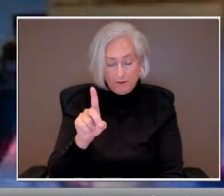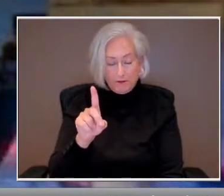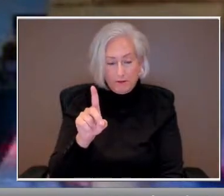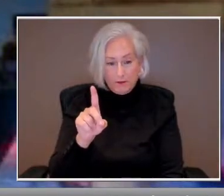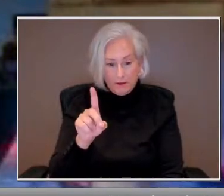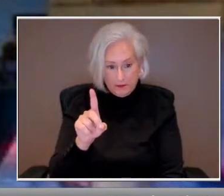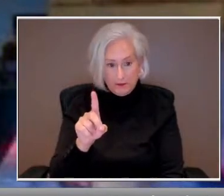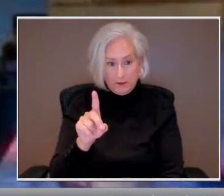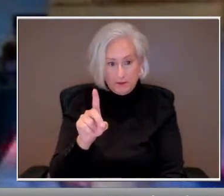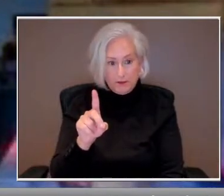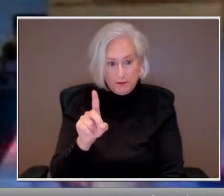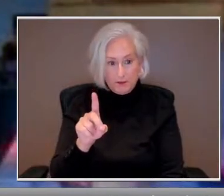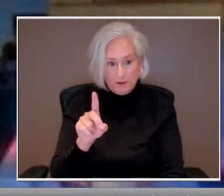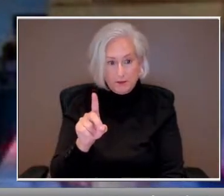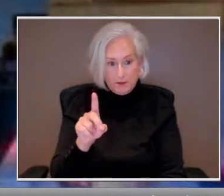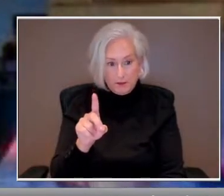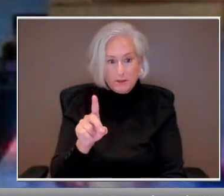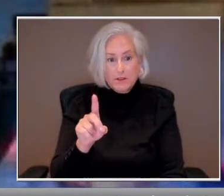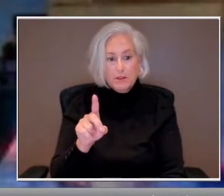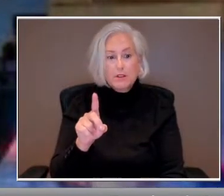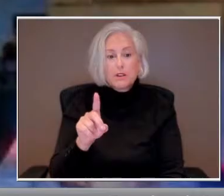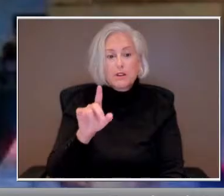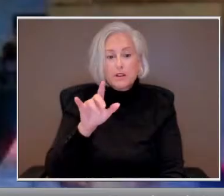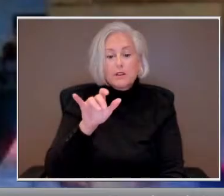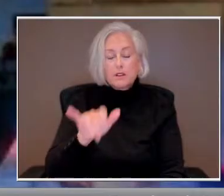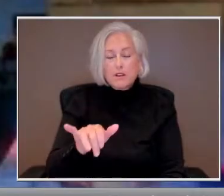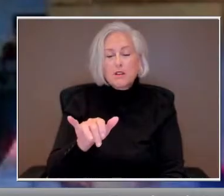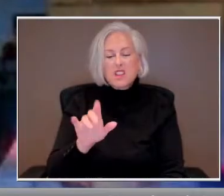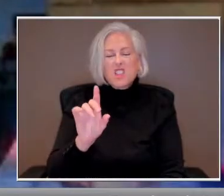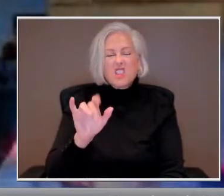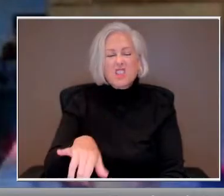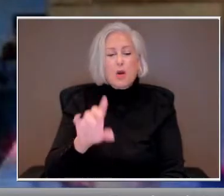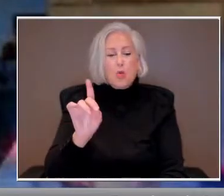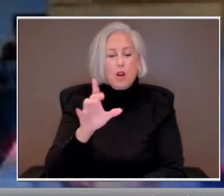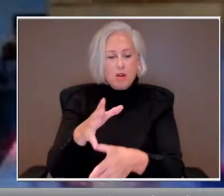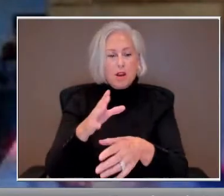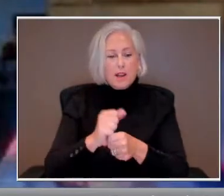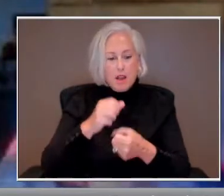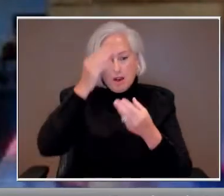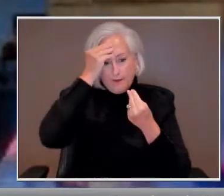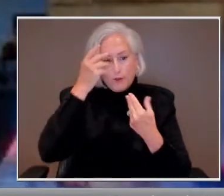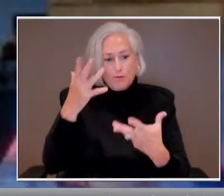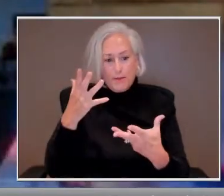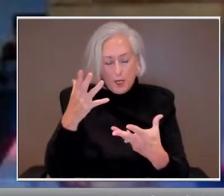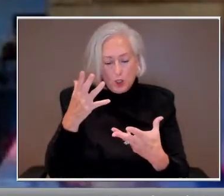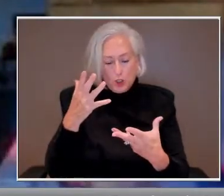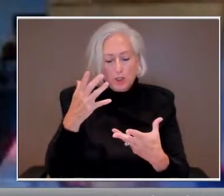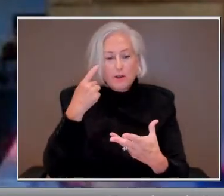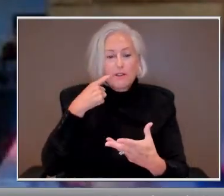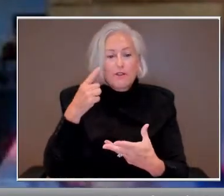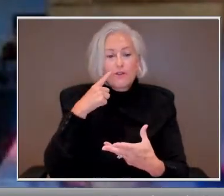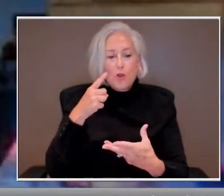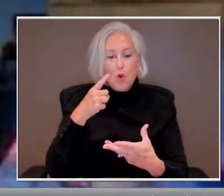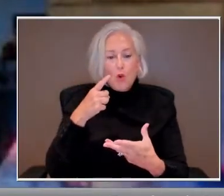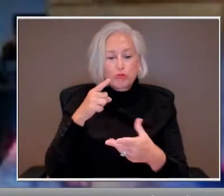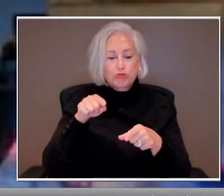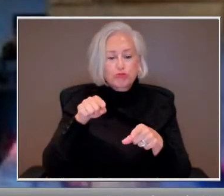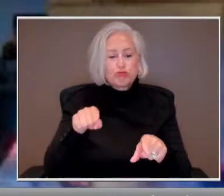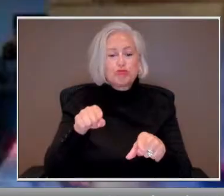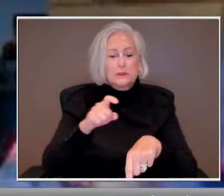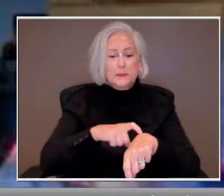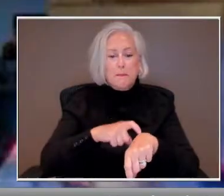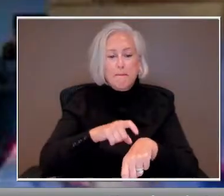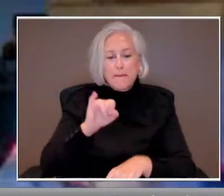that I got my information from when he was in ICU. And then he went from ICU up